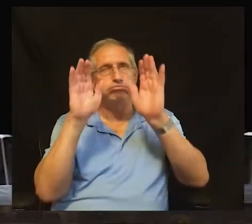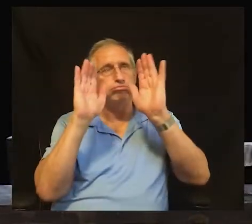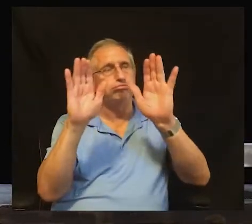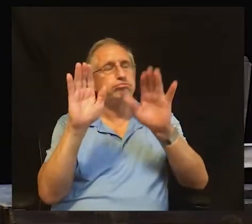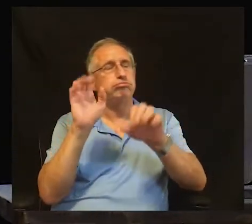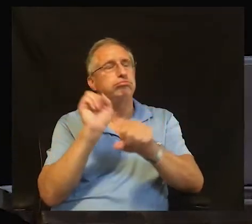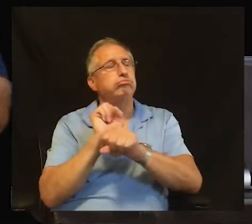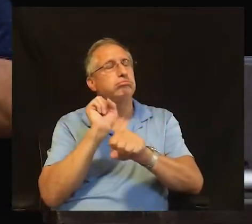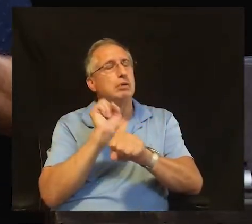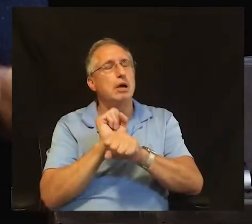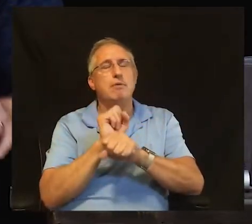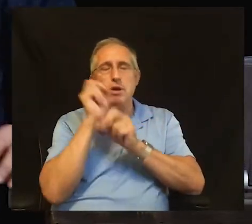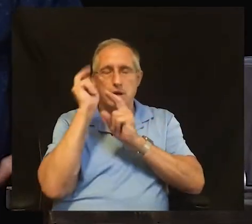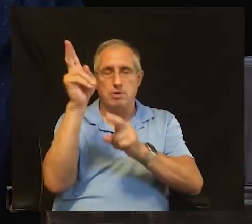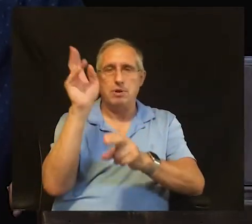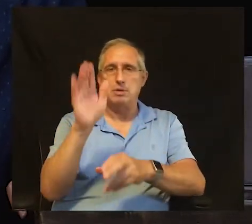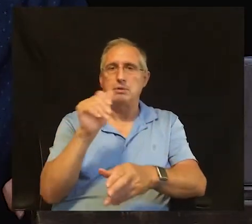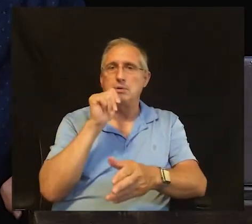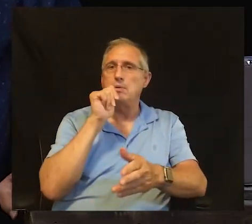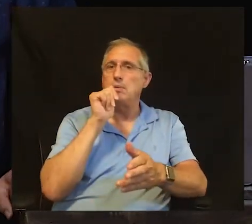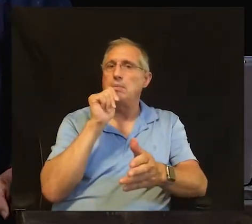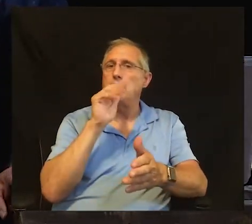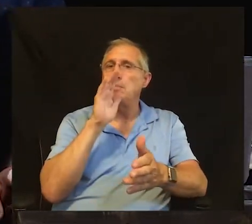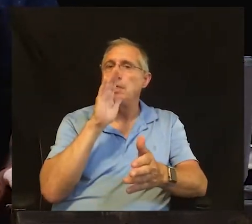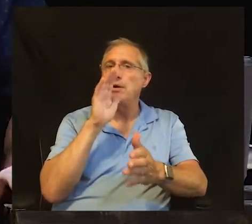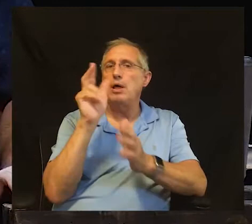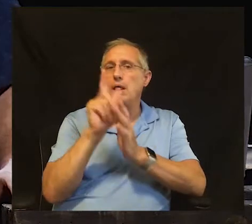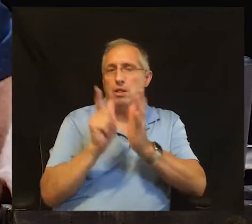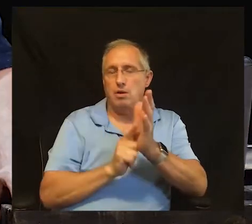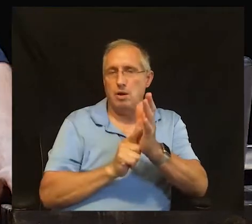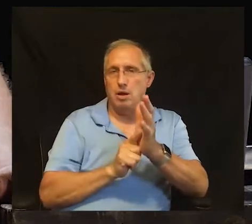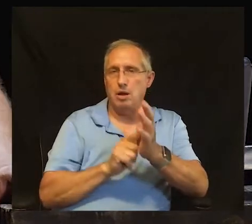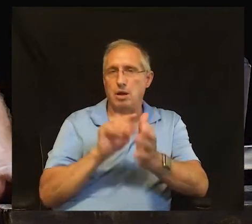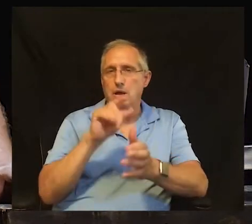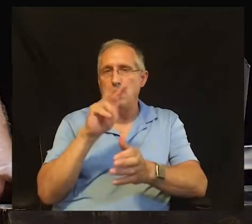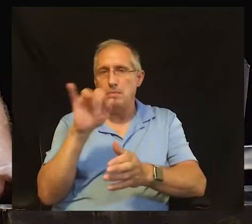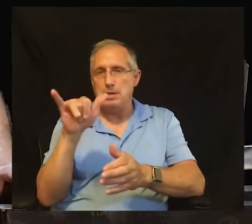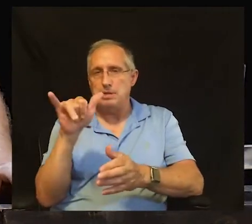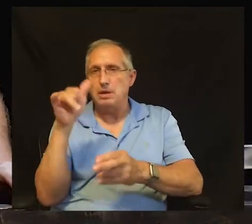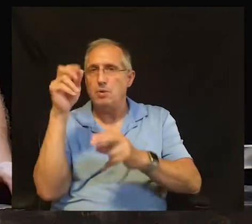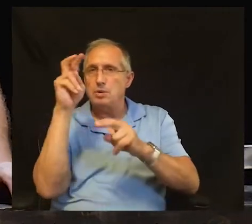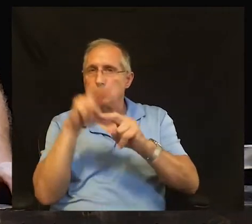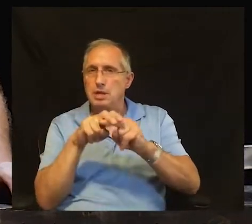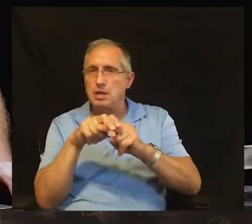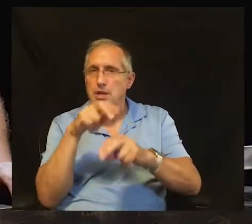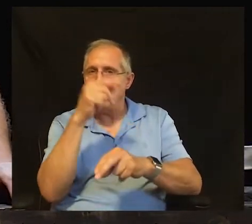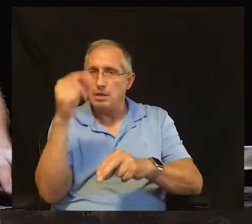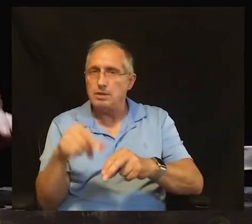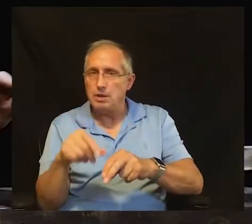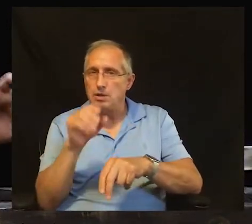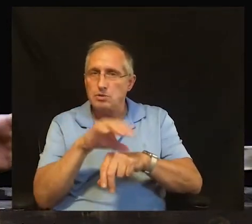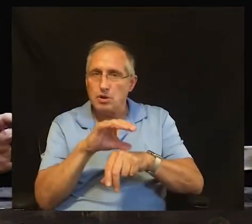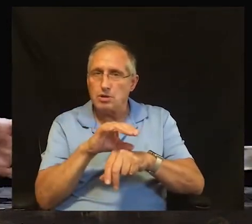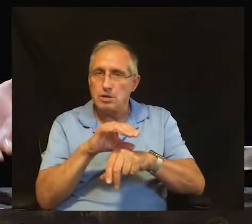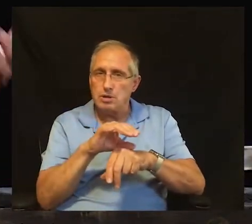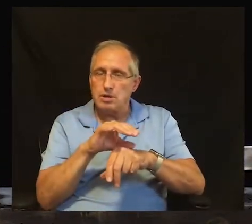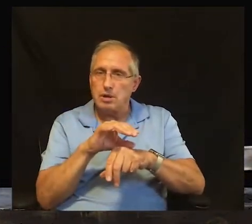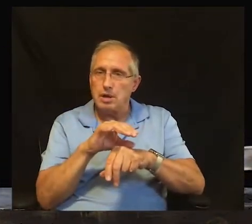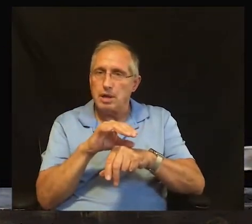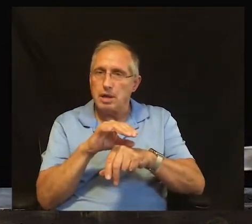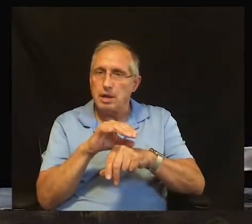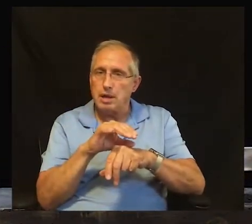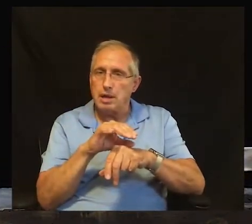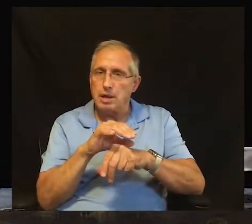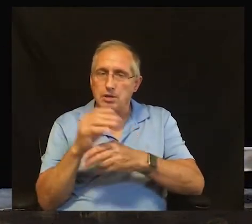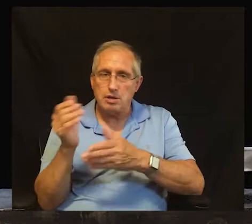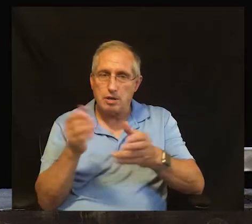job honoring his mother-in-law. Betsy used to sit at the Glendale campus when I was preaching off to my left. Emily would bring